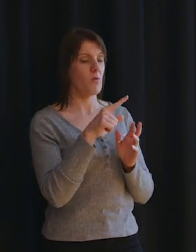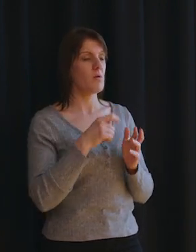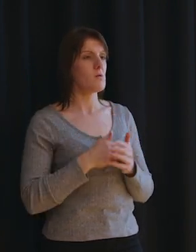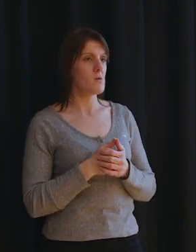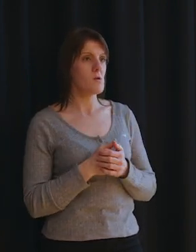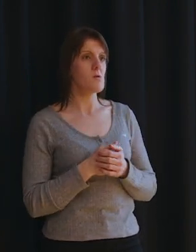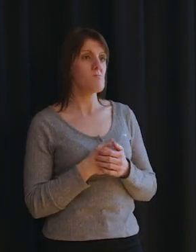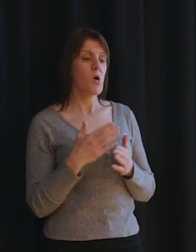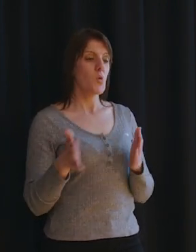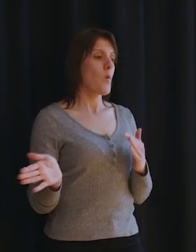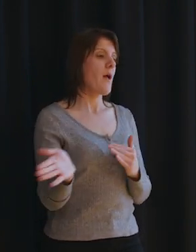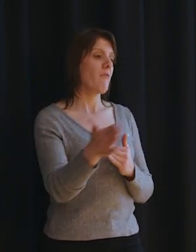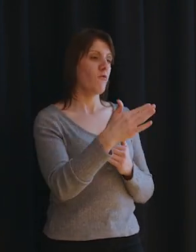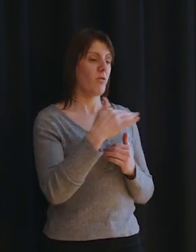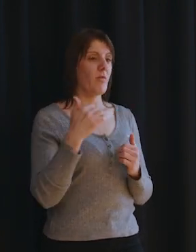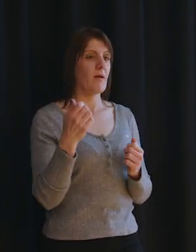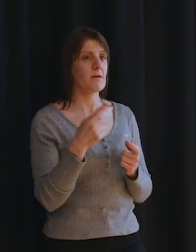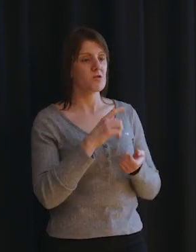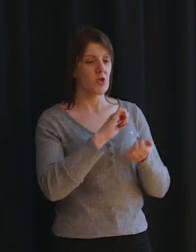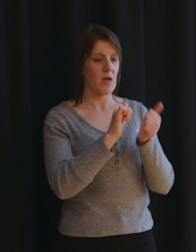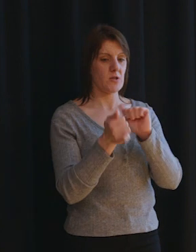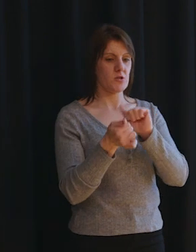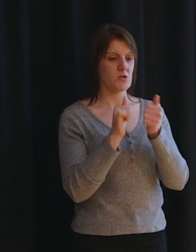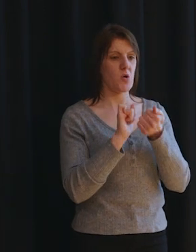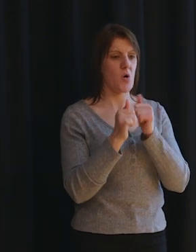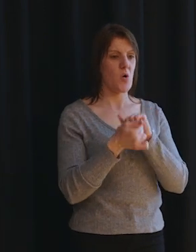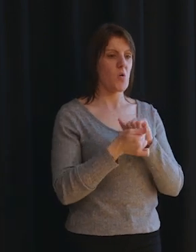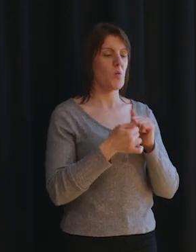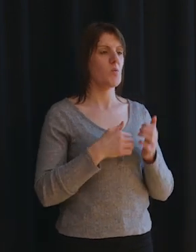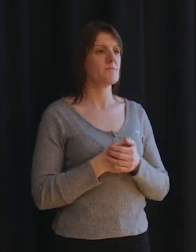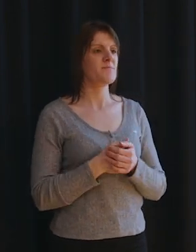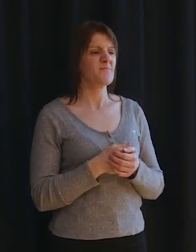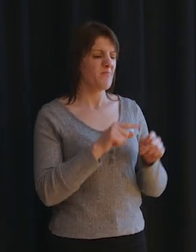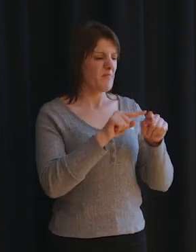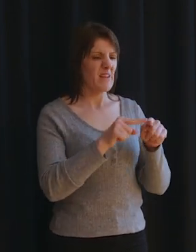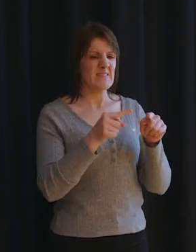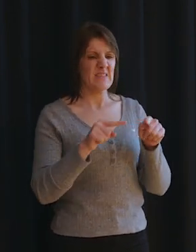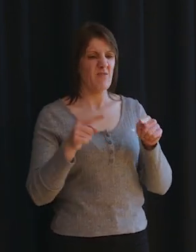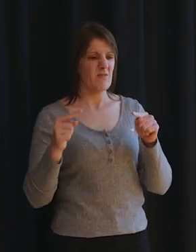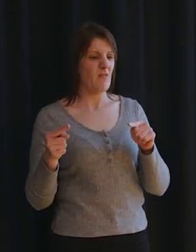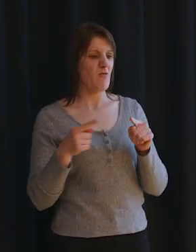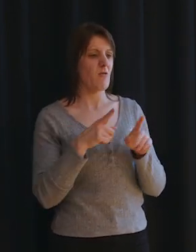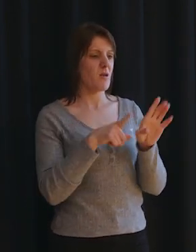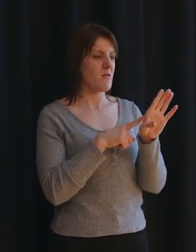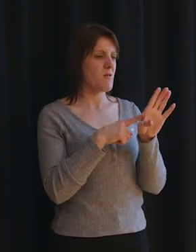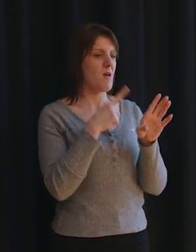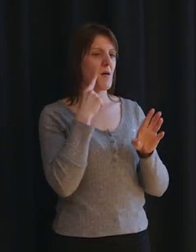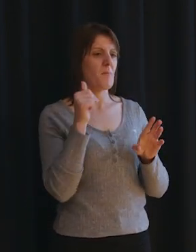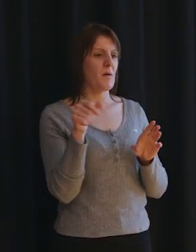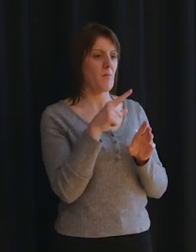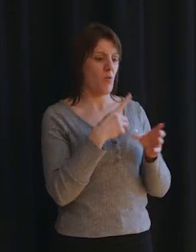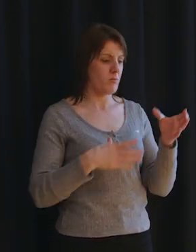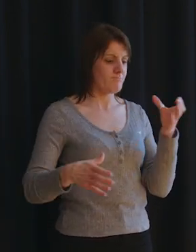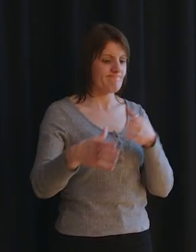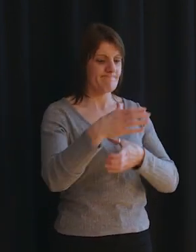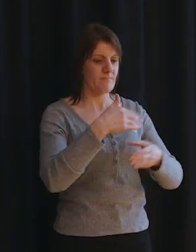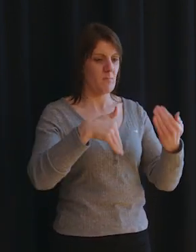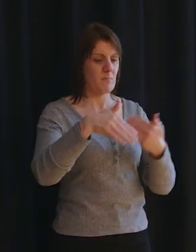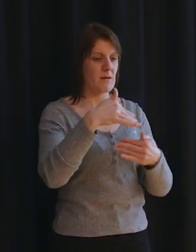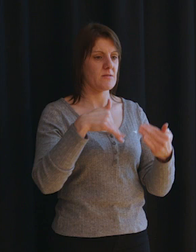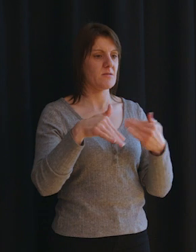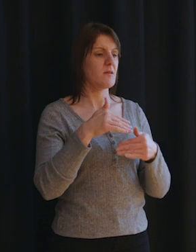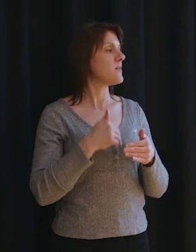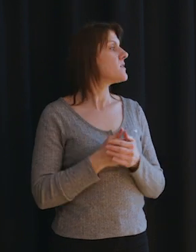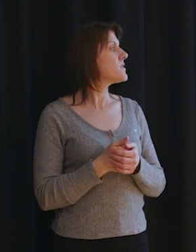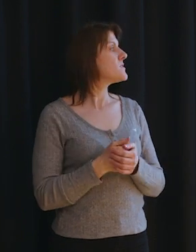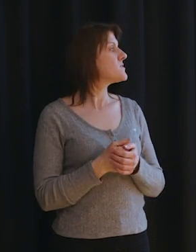So everything's kind of been kind of changed, and like I say, it's a bit of amalgamation of different young people that we have kind of worked with. Okay, so